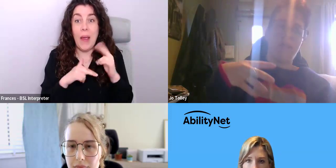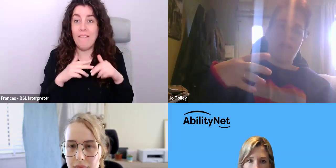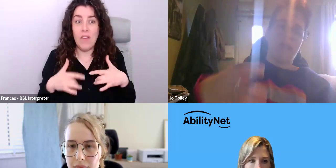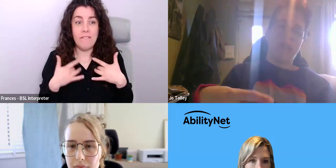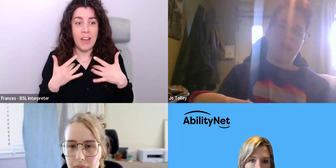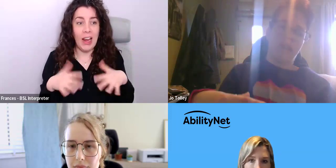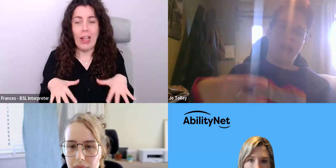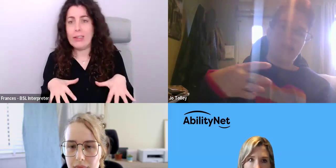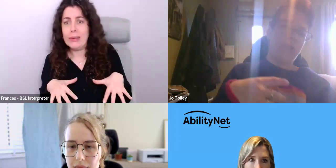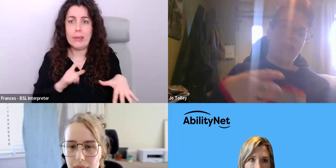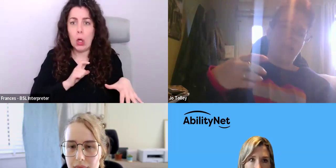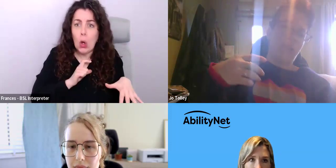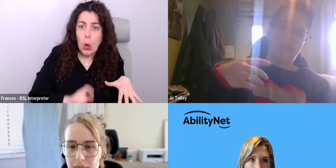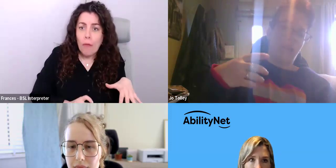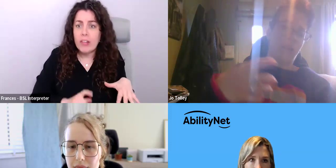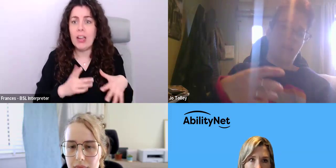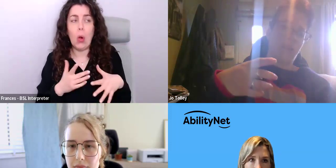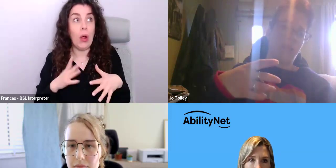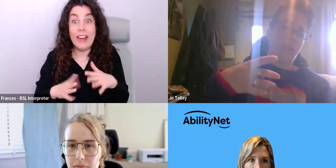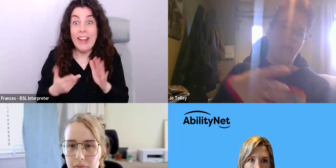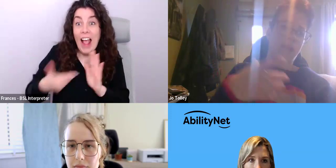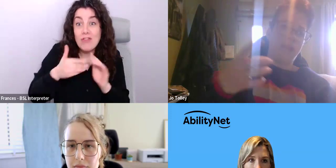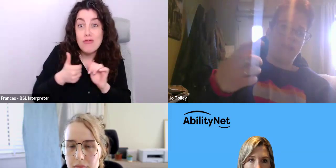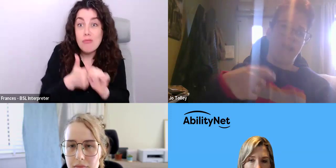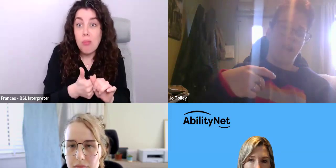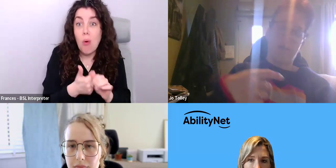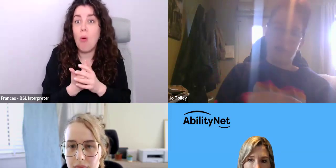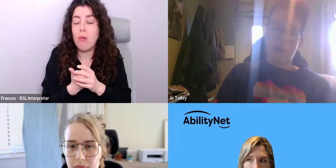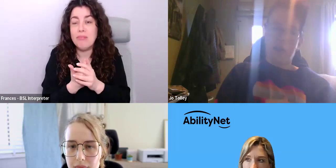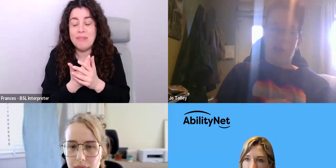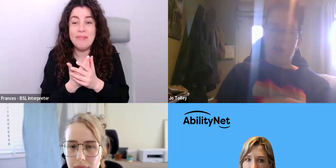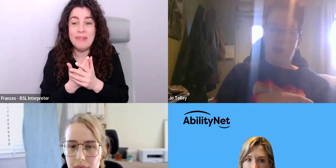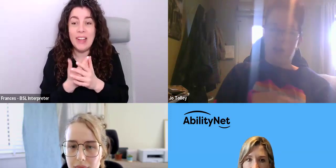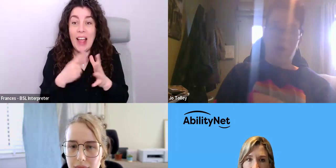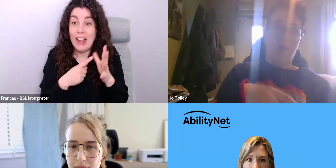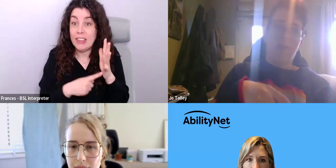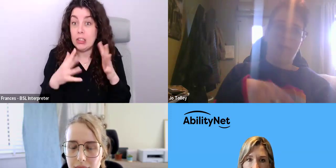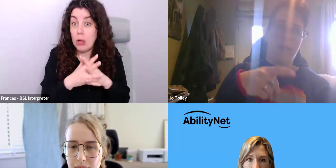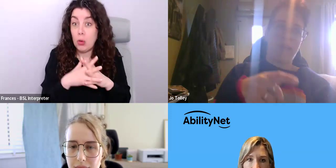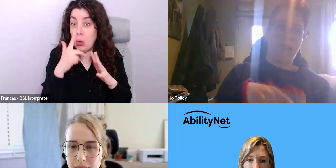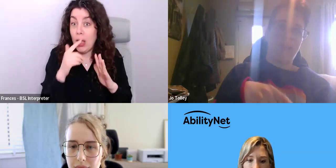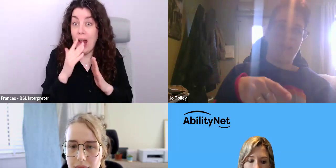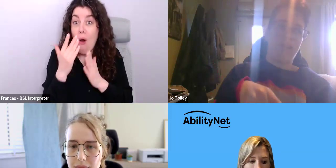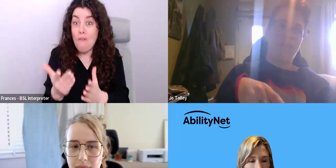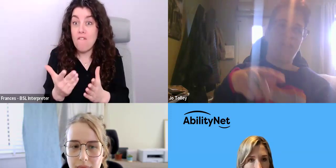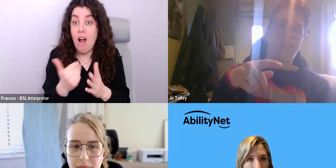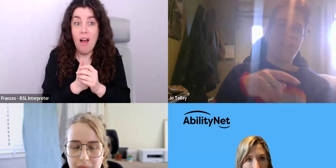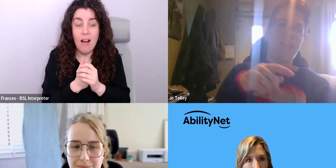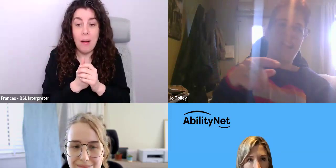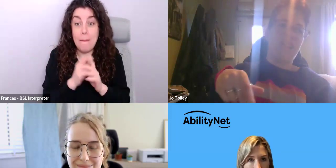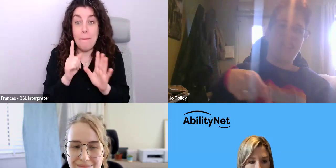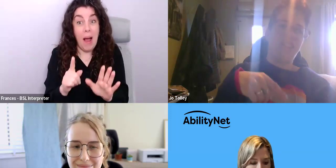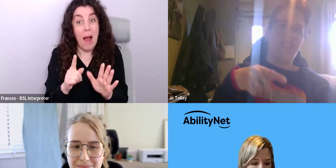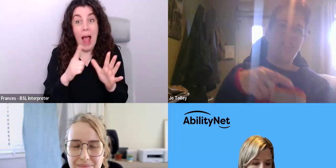quite confident or you need that extra support, that is something that I believe Access to Work offers. And needs to please correct me